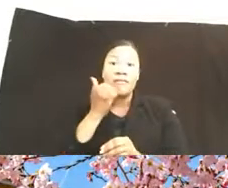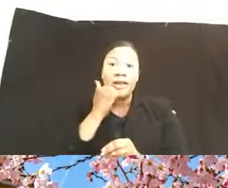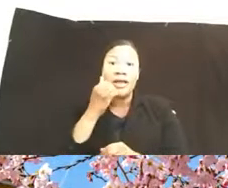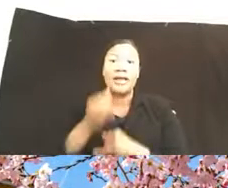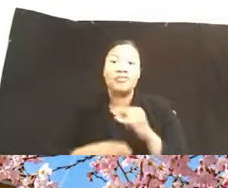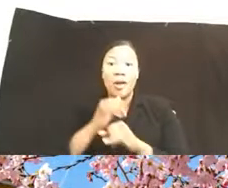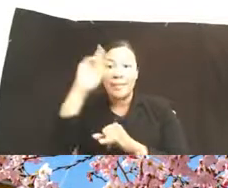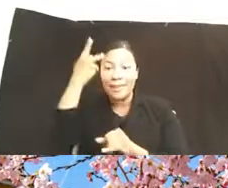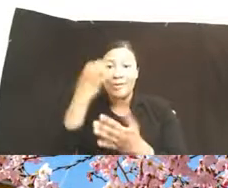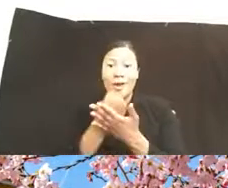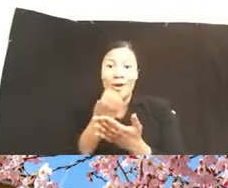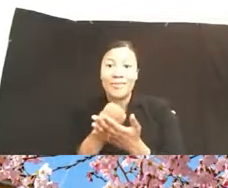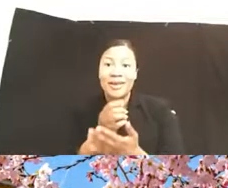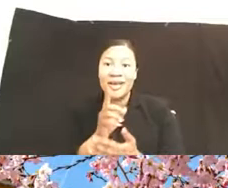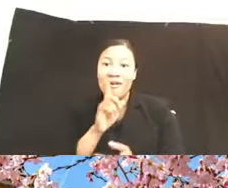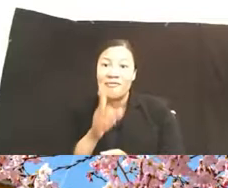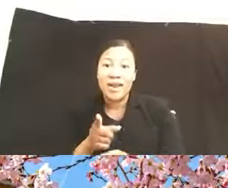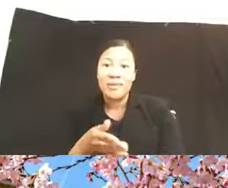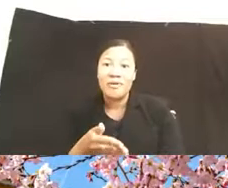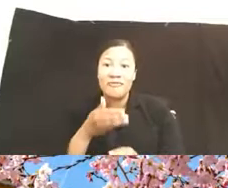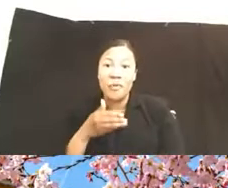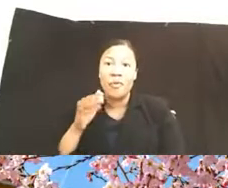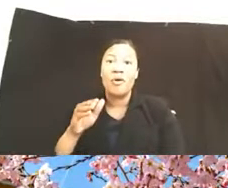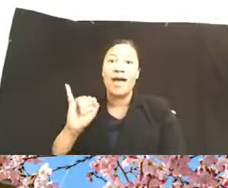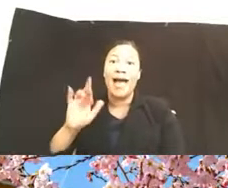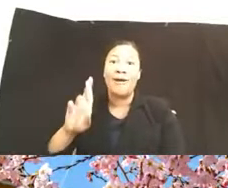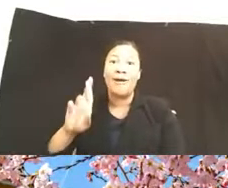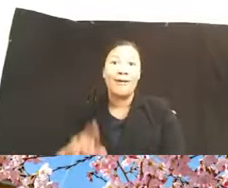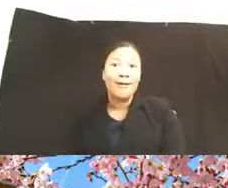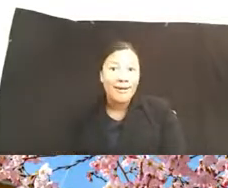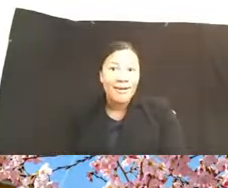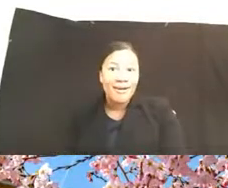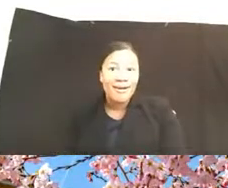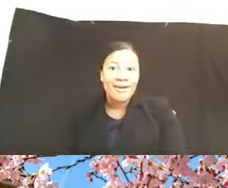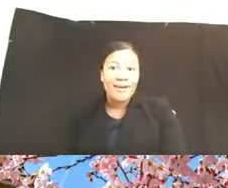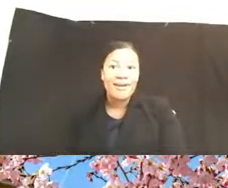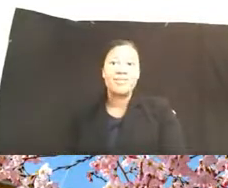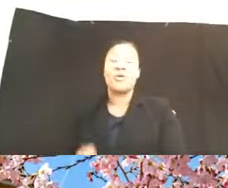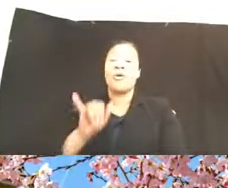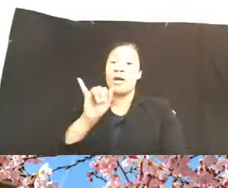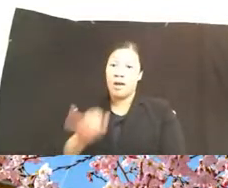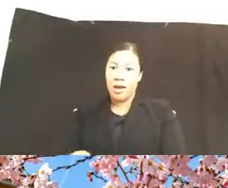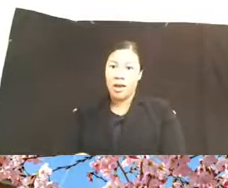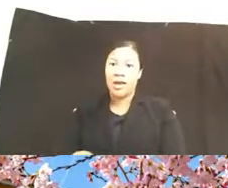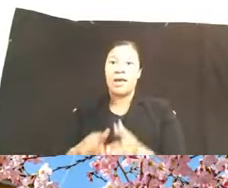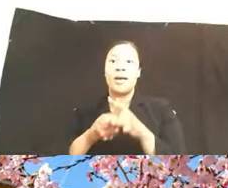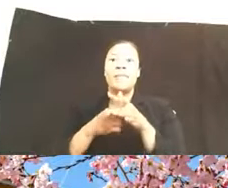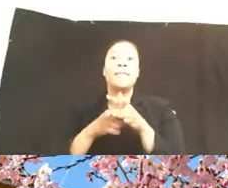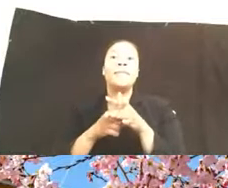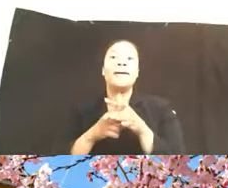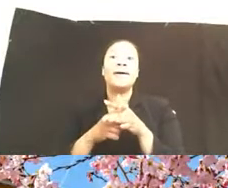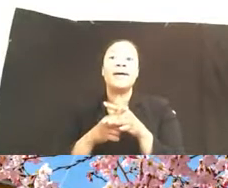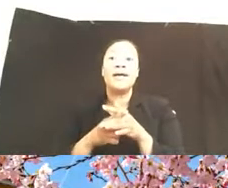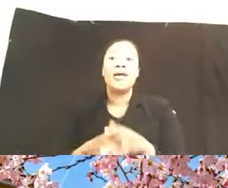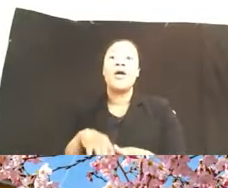embodied IR. It was there that the seeds for the other four dimensions of a transnational Black feminist framework